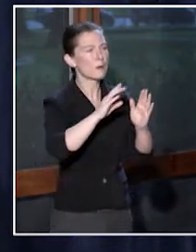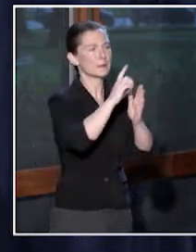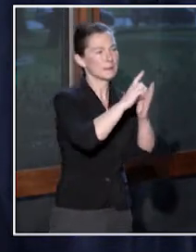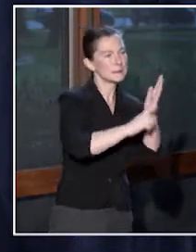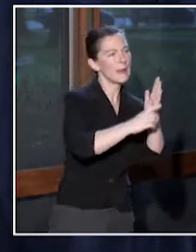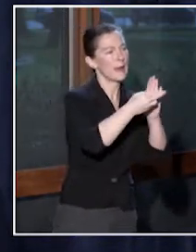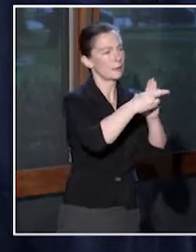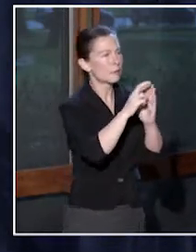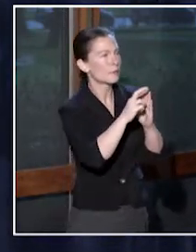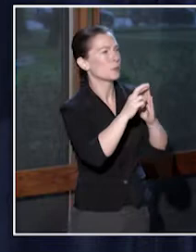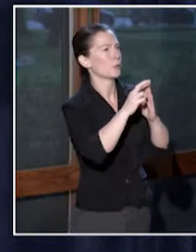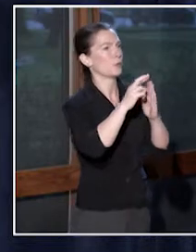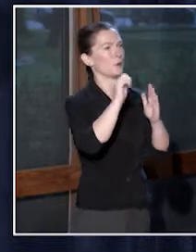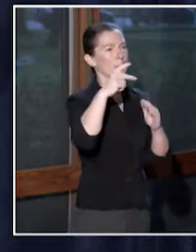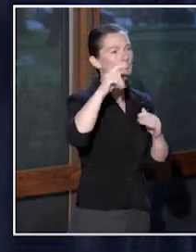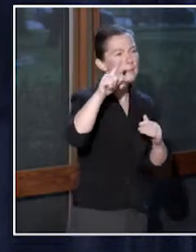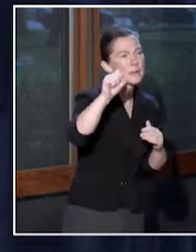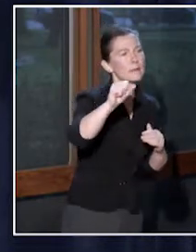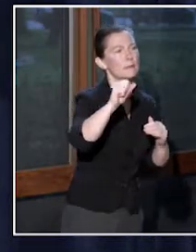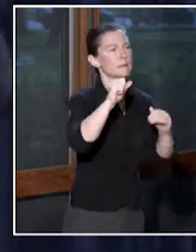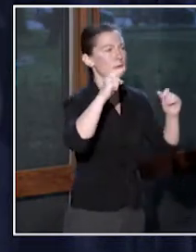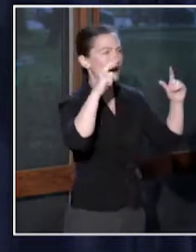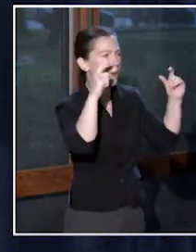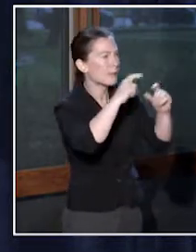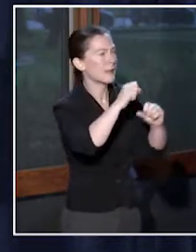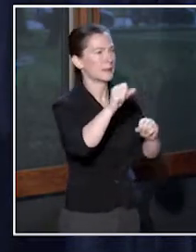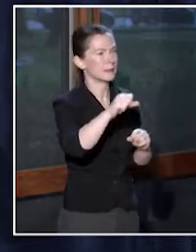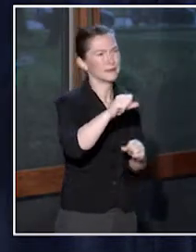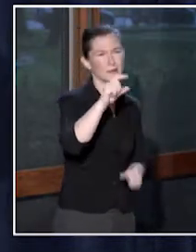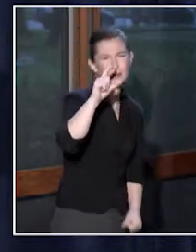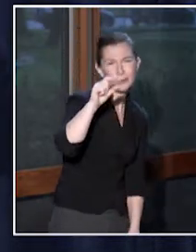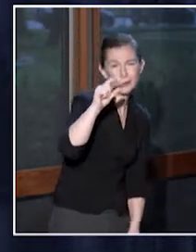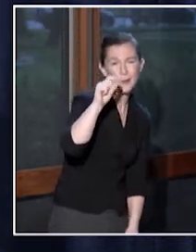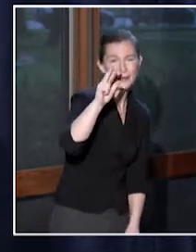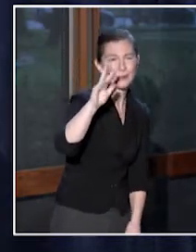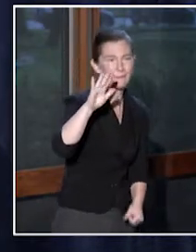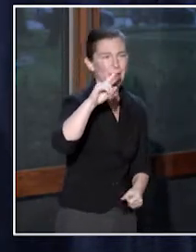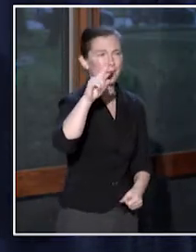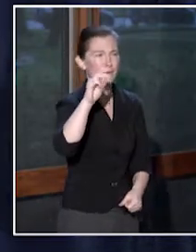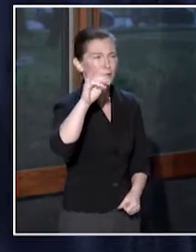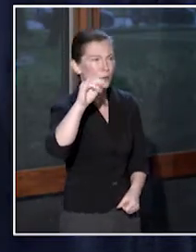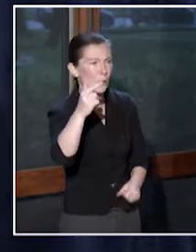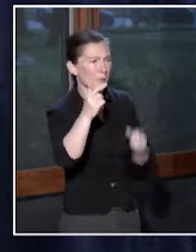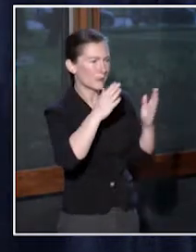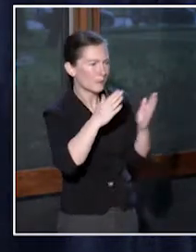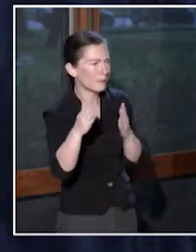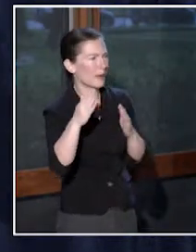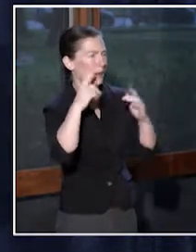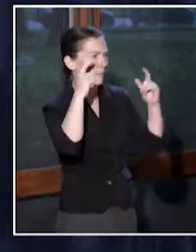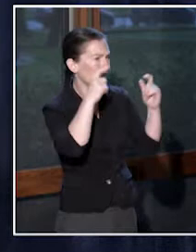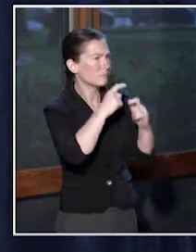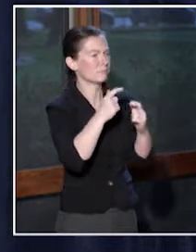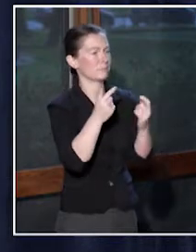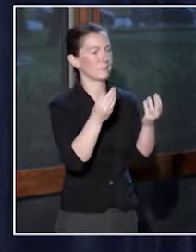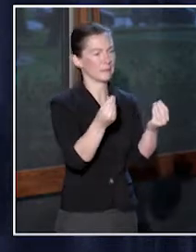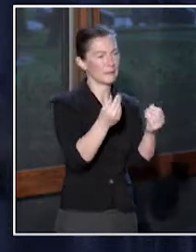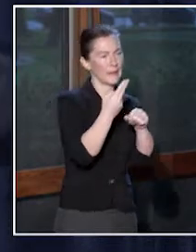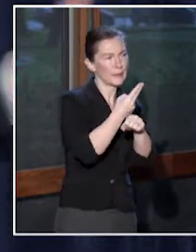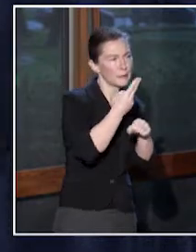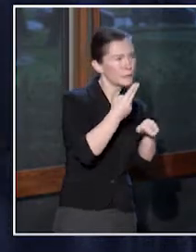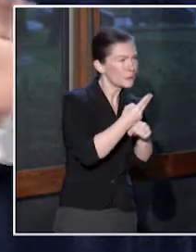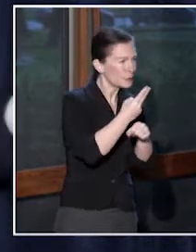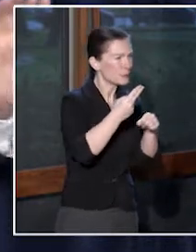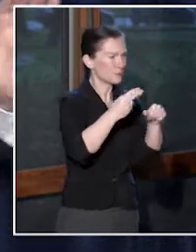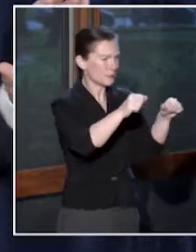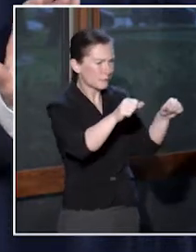are even more complicated. The 2035 zoning plan is complicated. Land use hearings are complicated, and